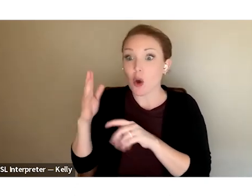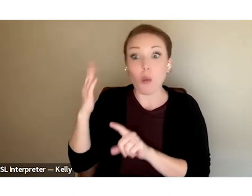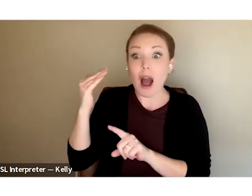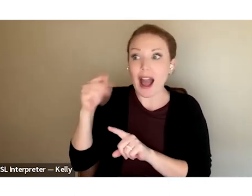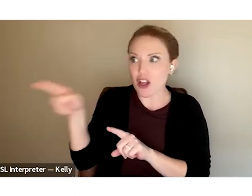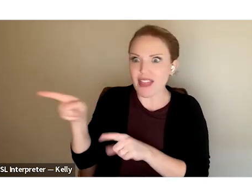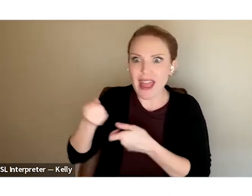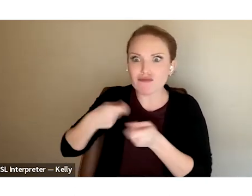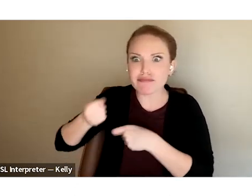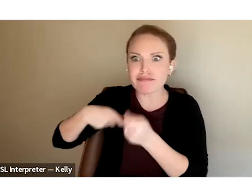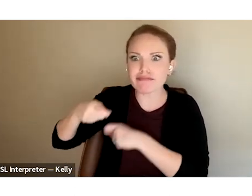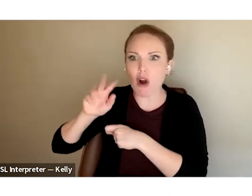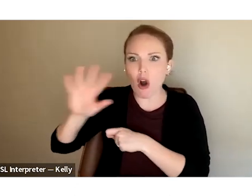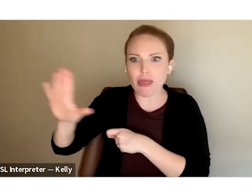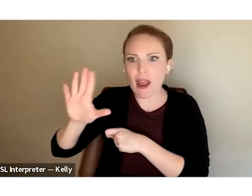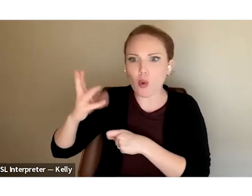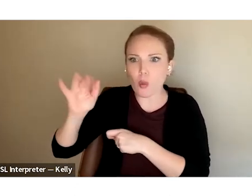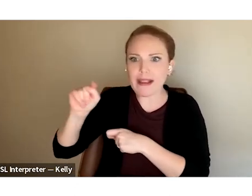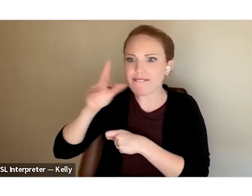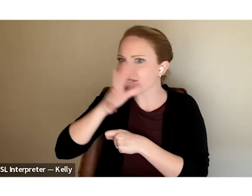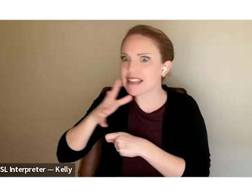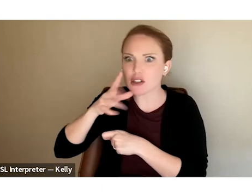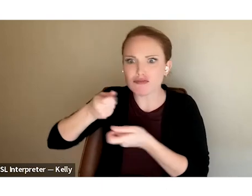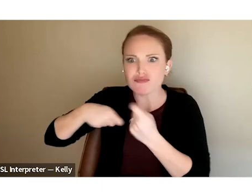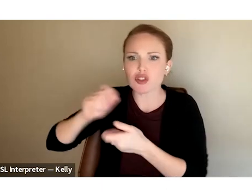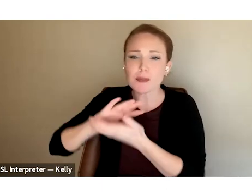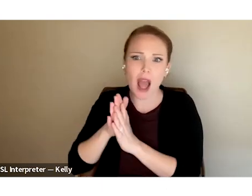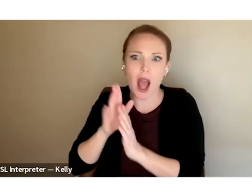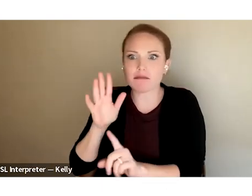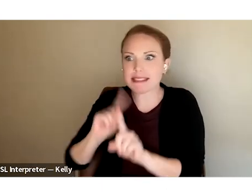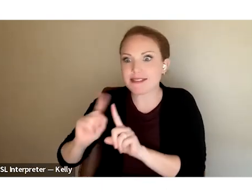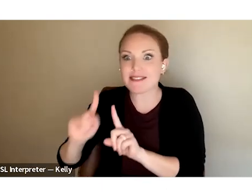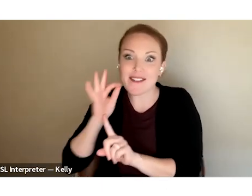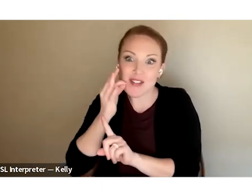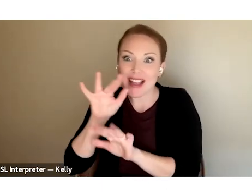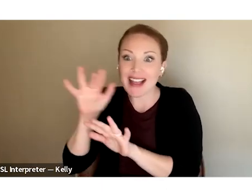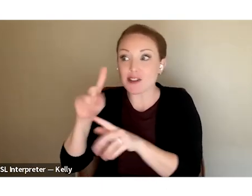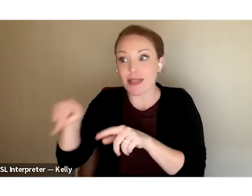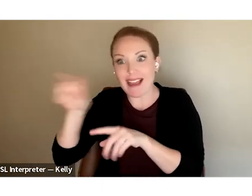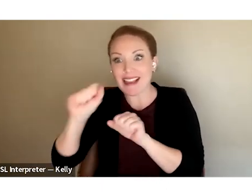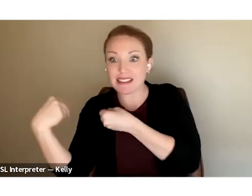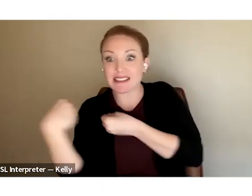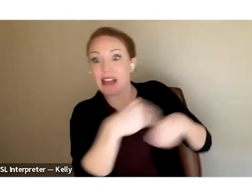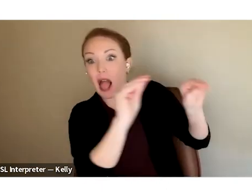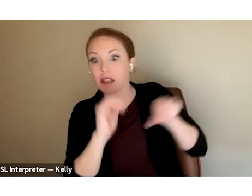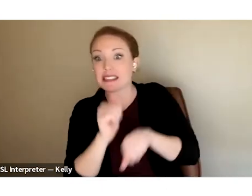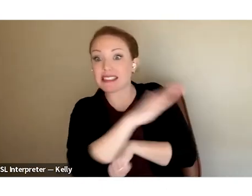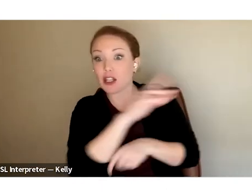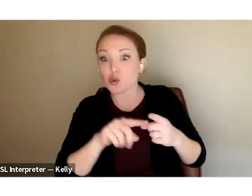him conceptualize this episode 4 of season 1 about what kind